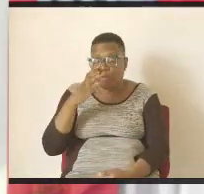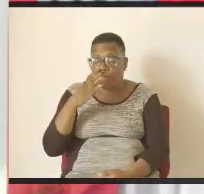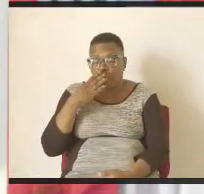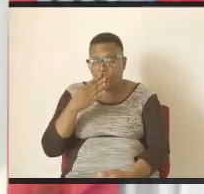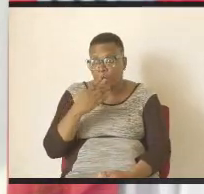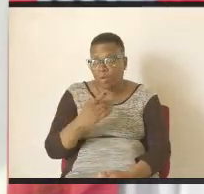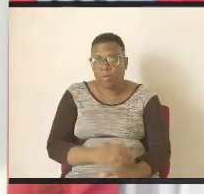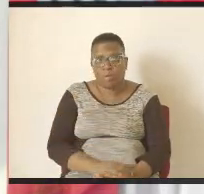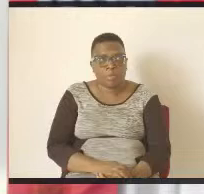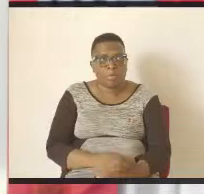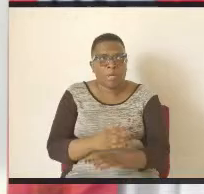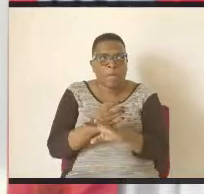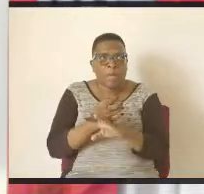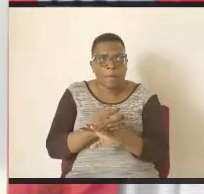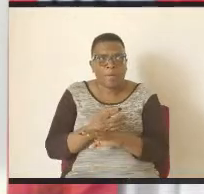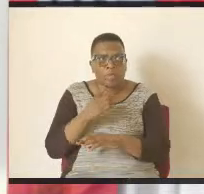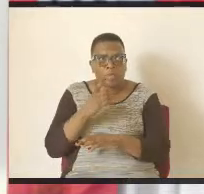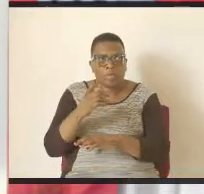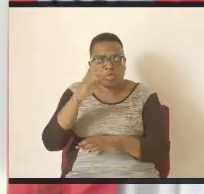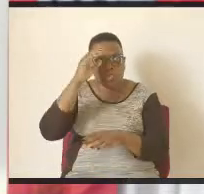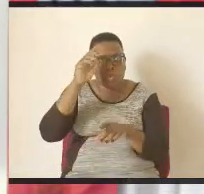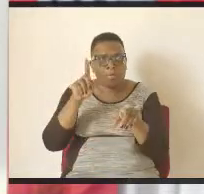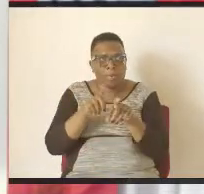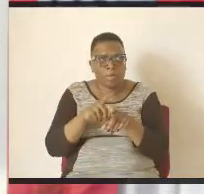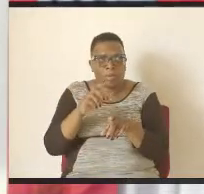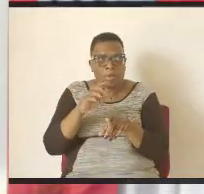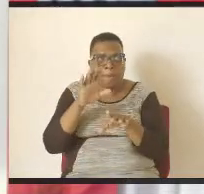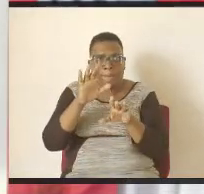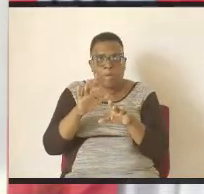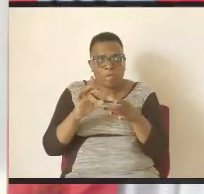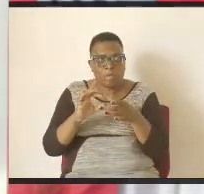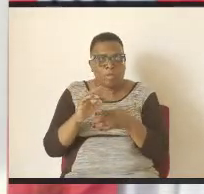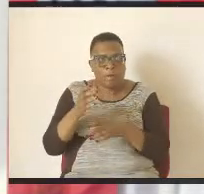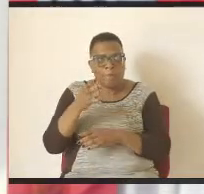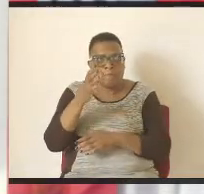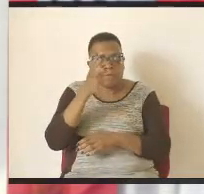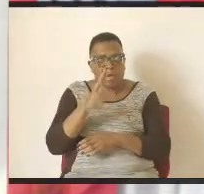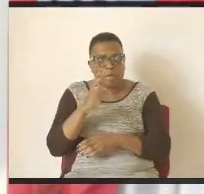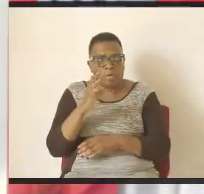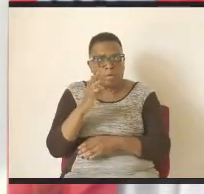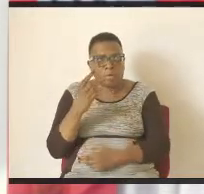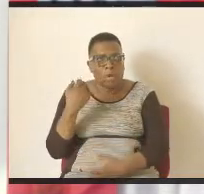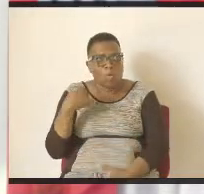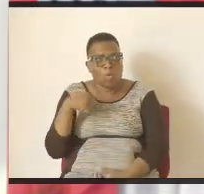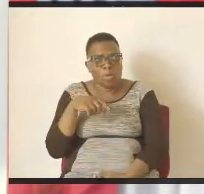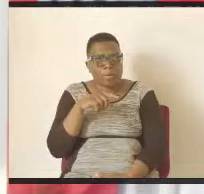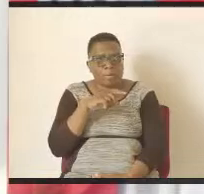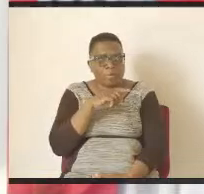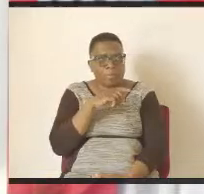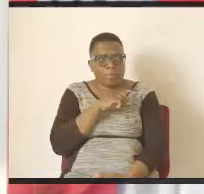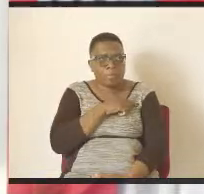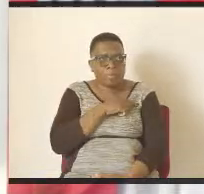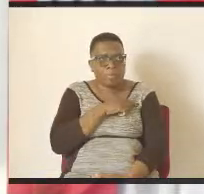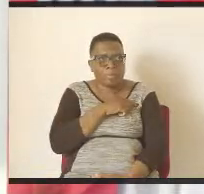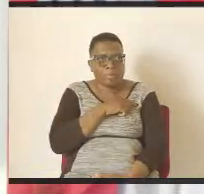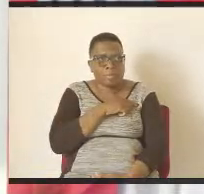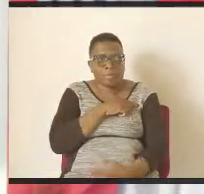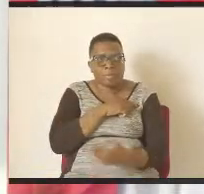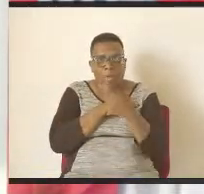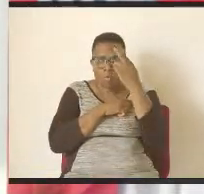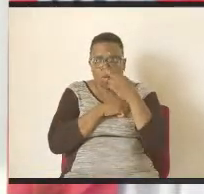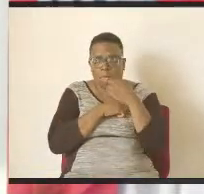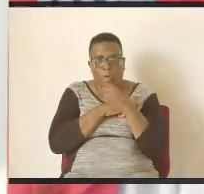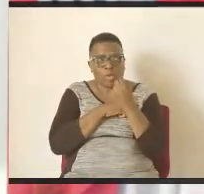I beseech you, therefore, brethren, by the mercies of God, that we what? Romans 12, verse 1, that we what?